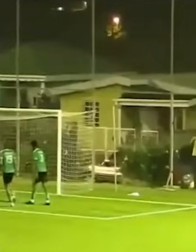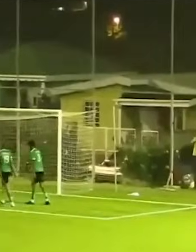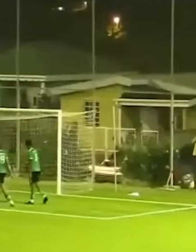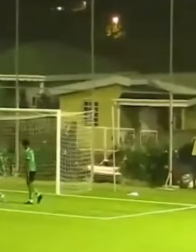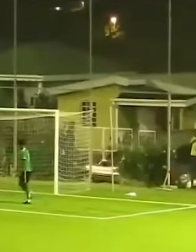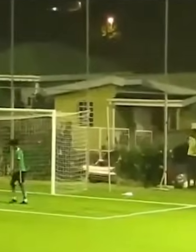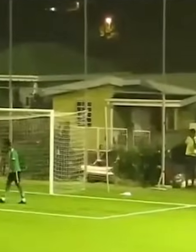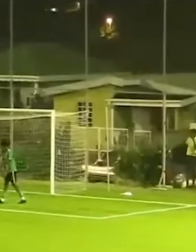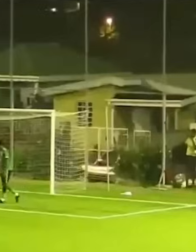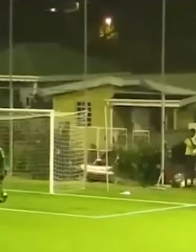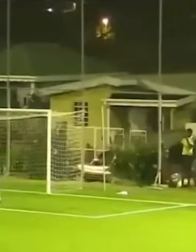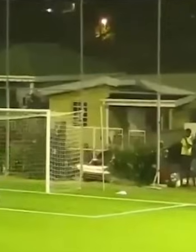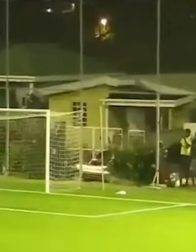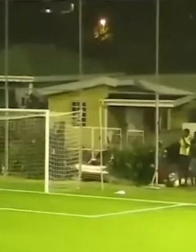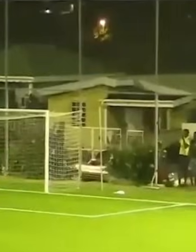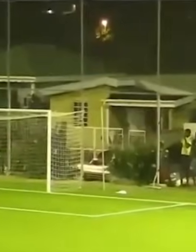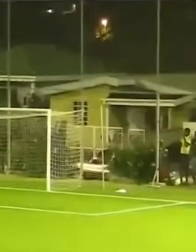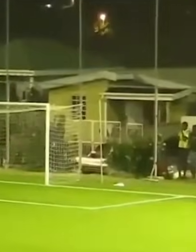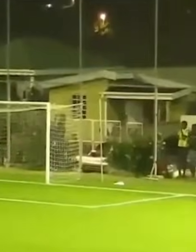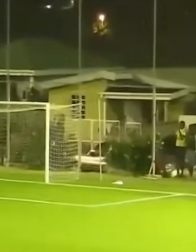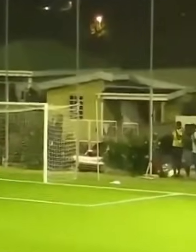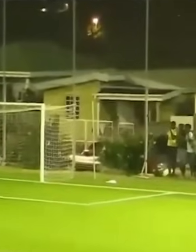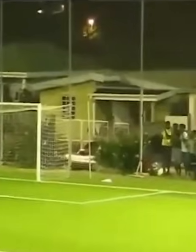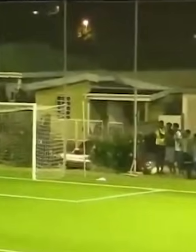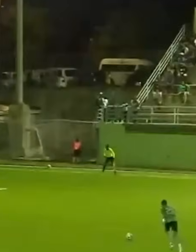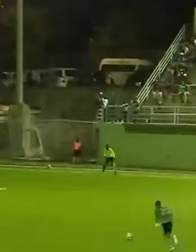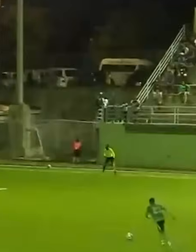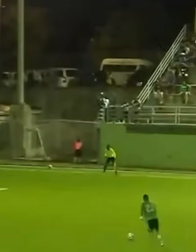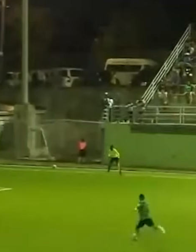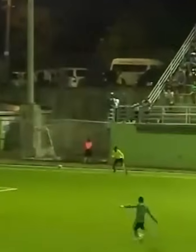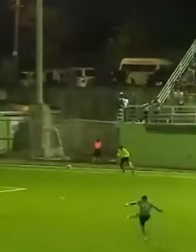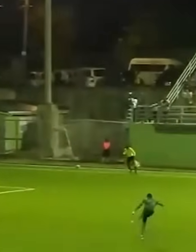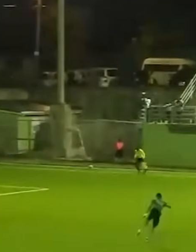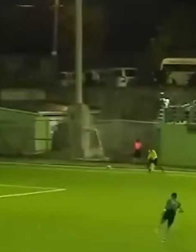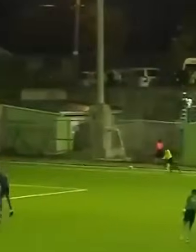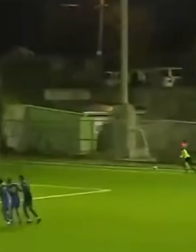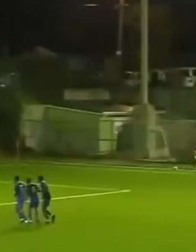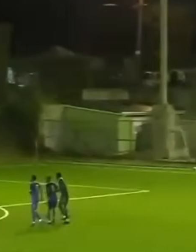on and save. Jerome Burkhardt there. Laville.